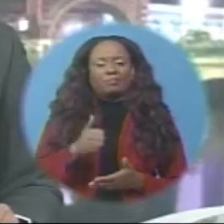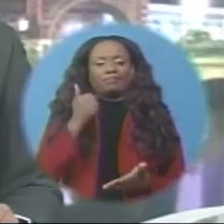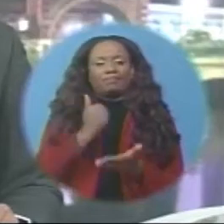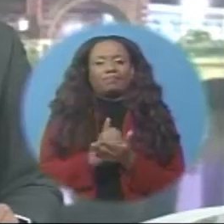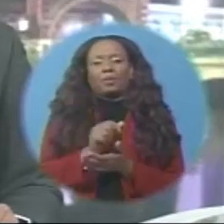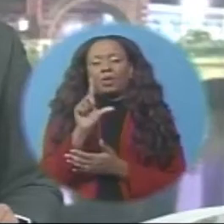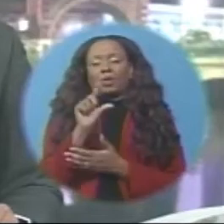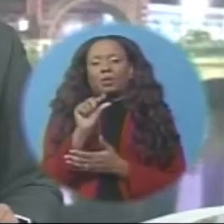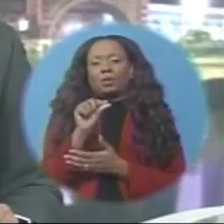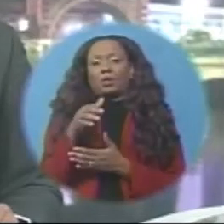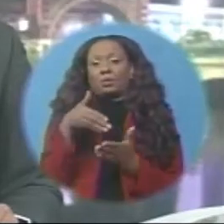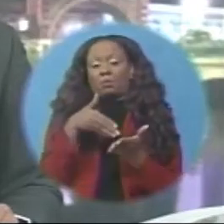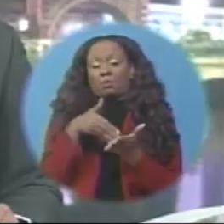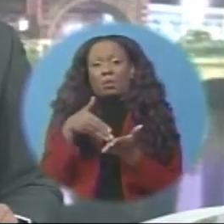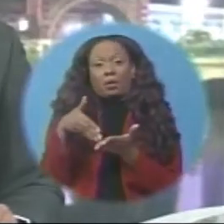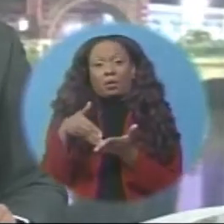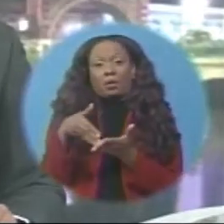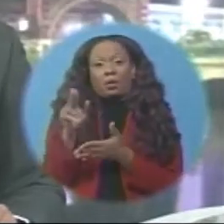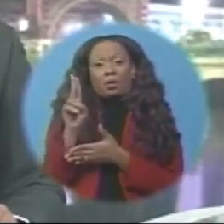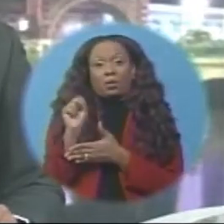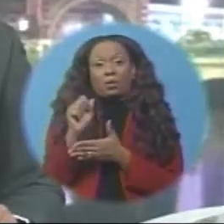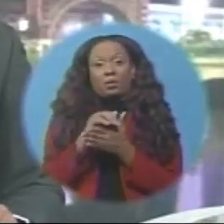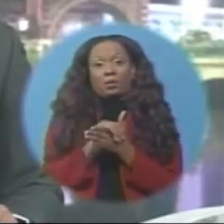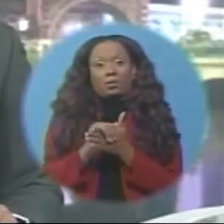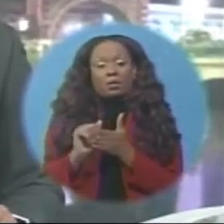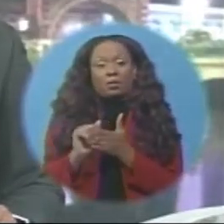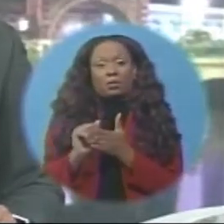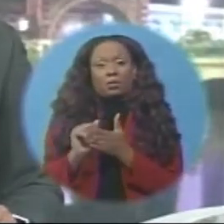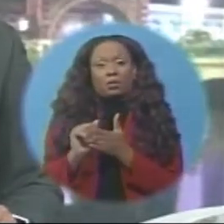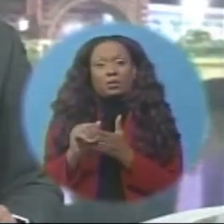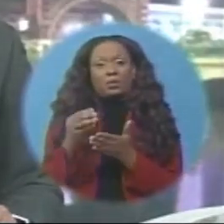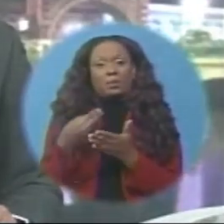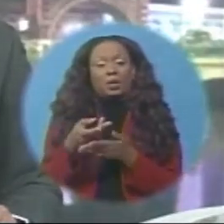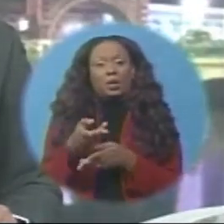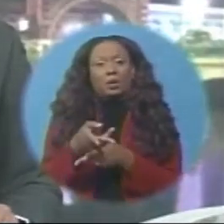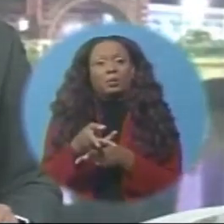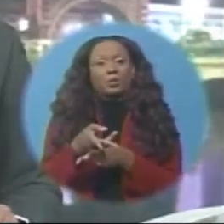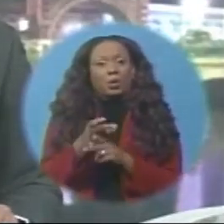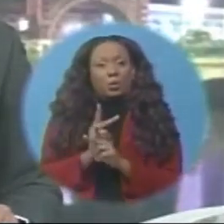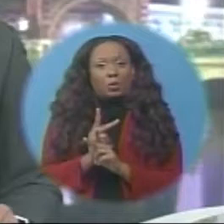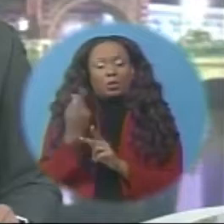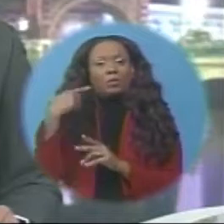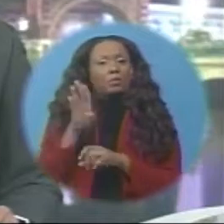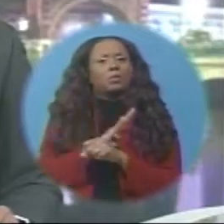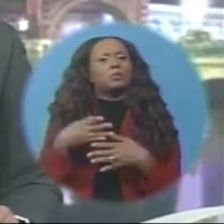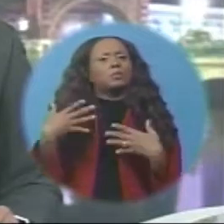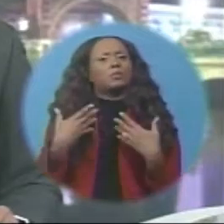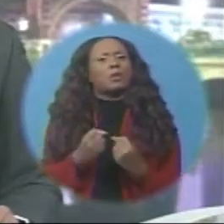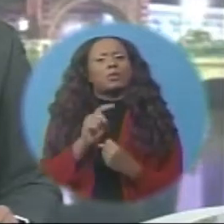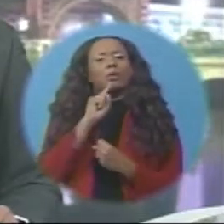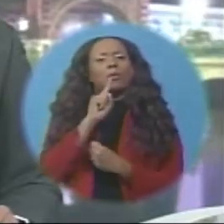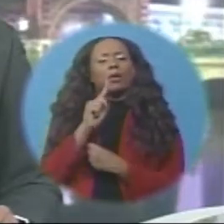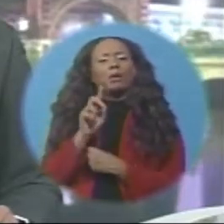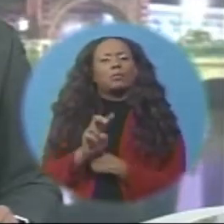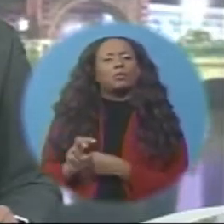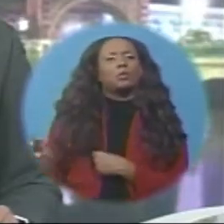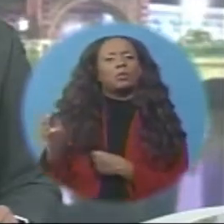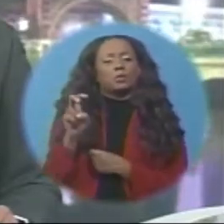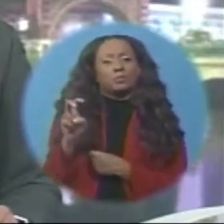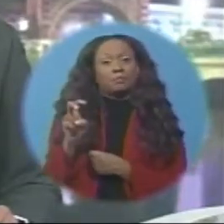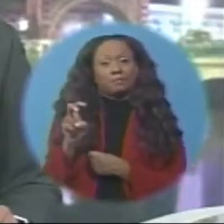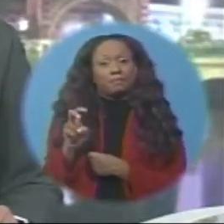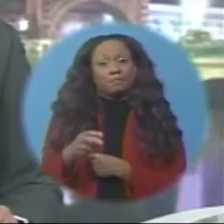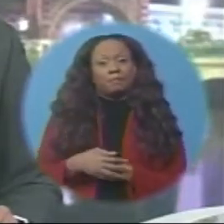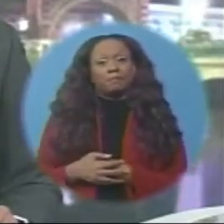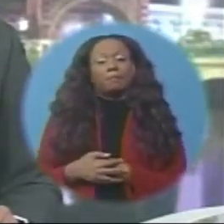IDB, has approved a $20 million loan to help Barbados strengthen its global tourism presence. The Washington-based financial